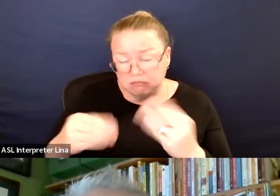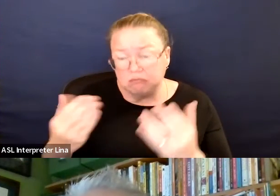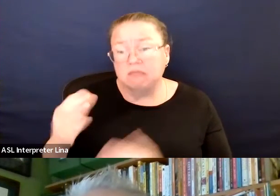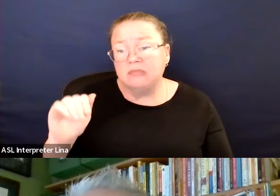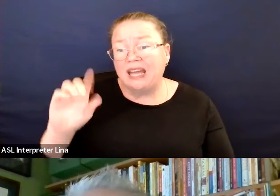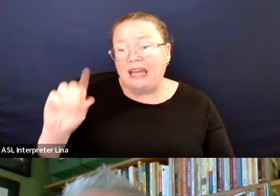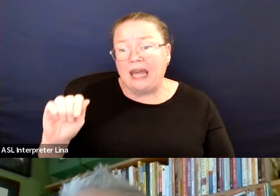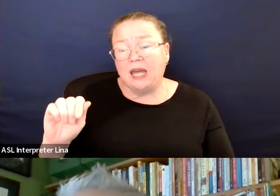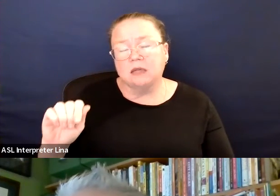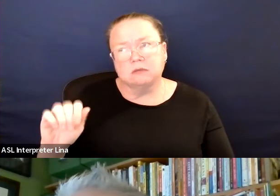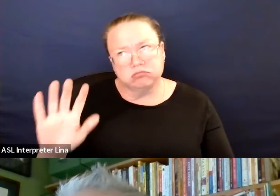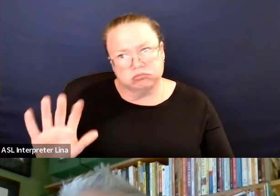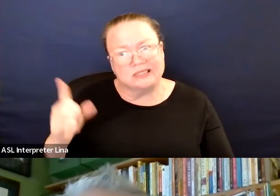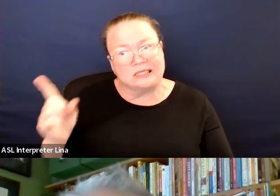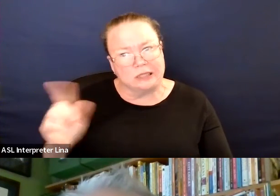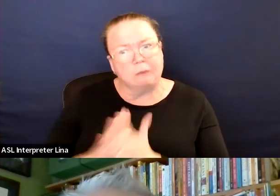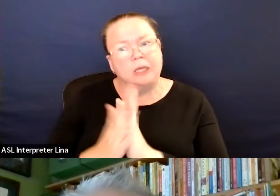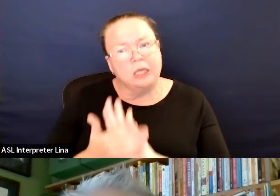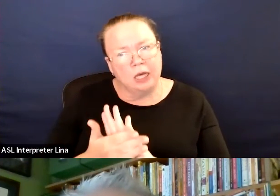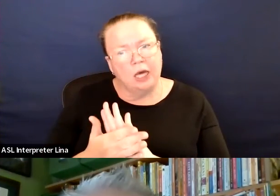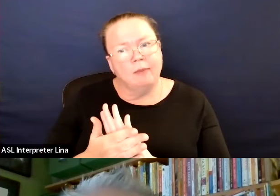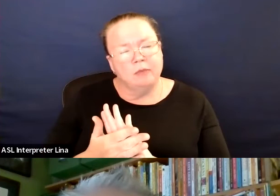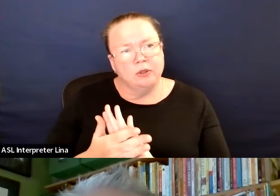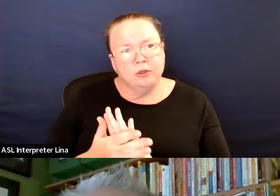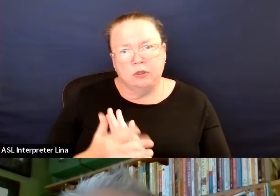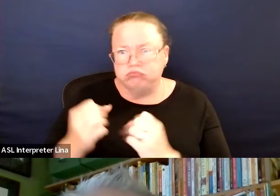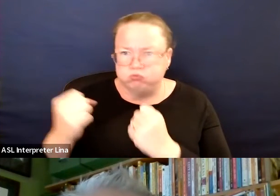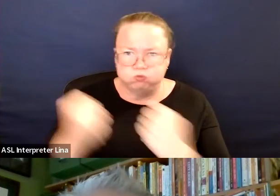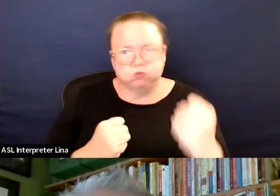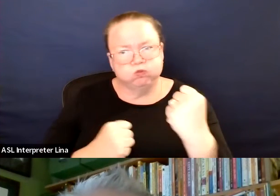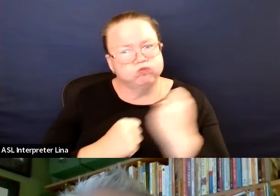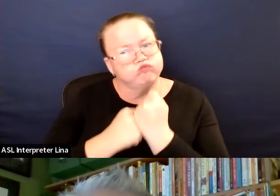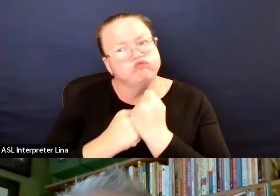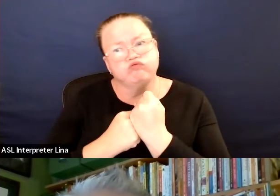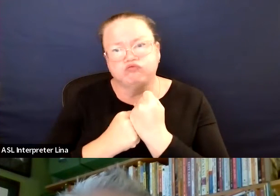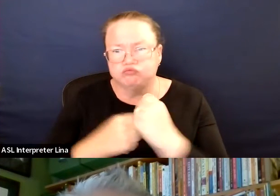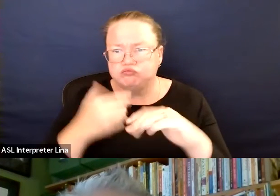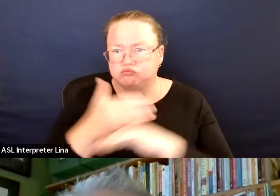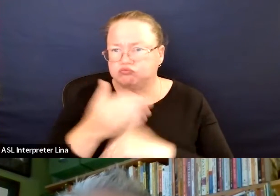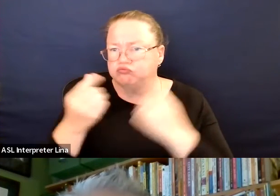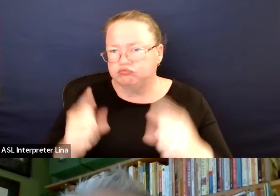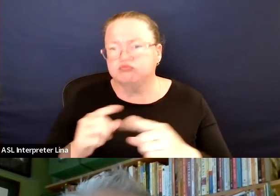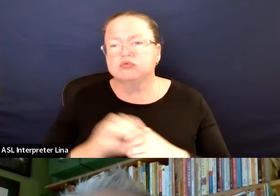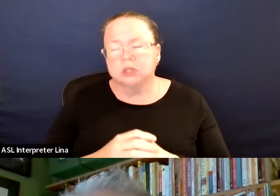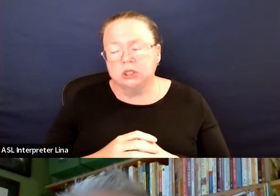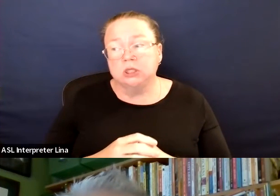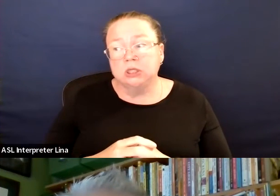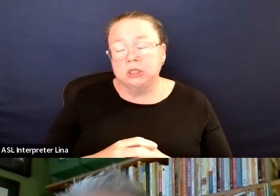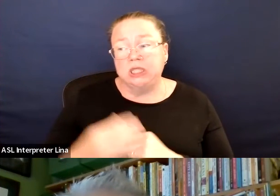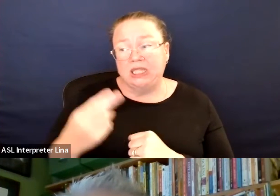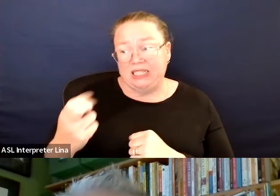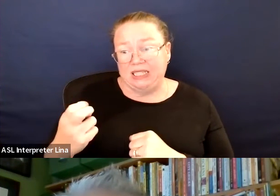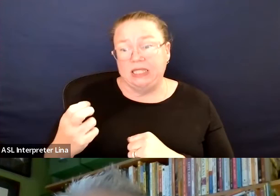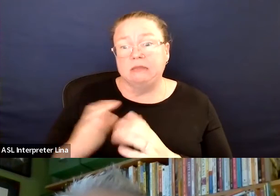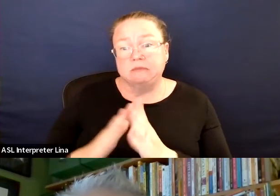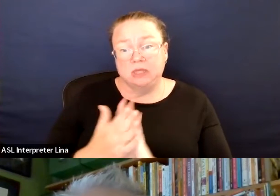and let me tell you, he has become one powerful advocate after that. He was on our board